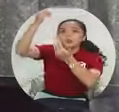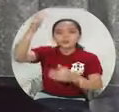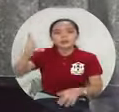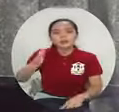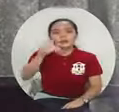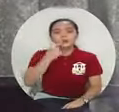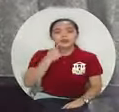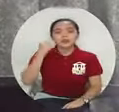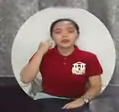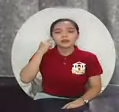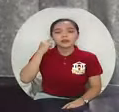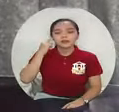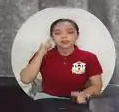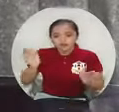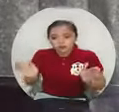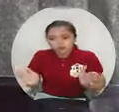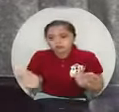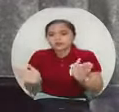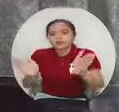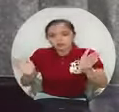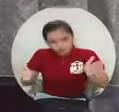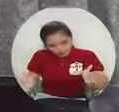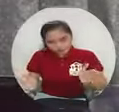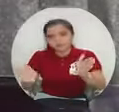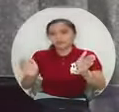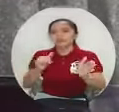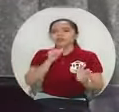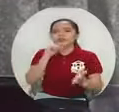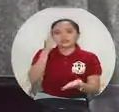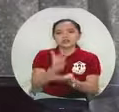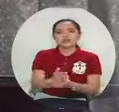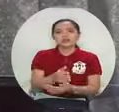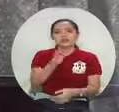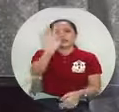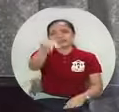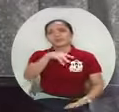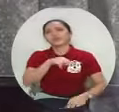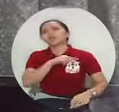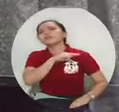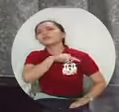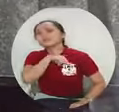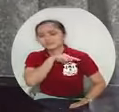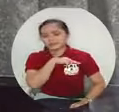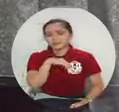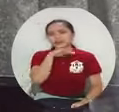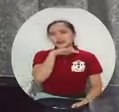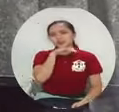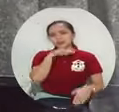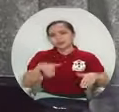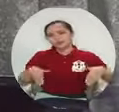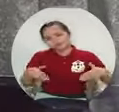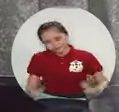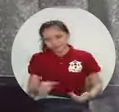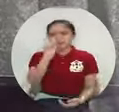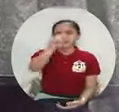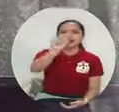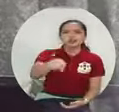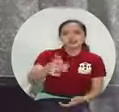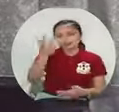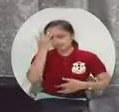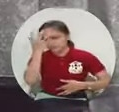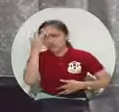kisunan, it will only push him to move forward. And number two, it will prompt him to be more focused. Tanaw mga tao